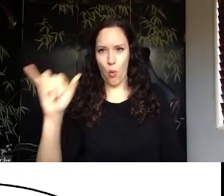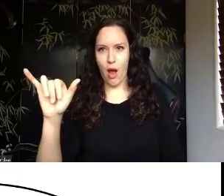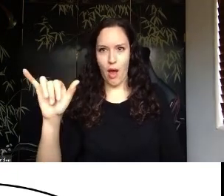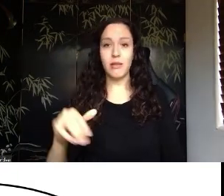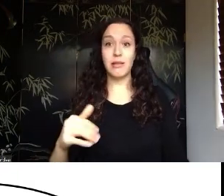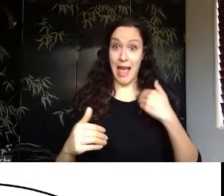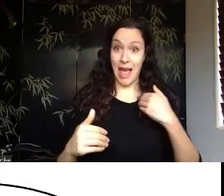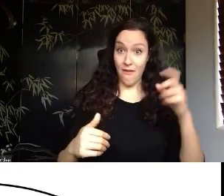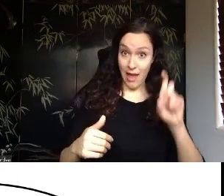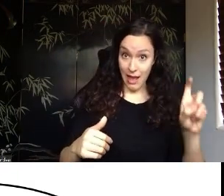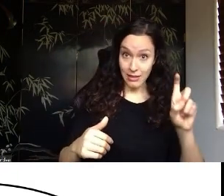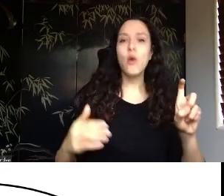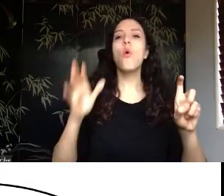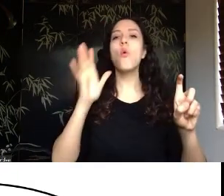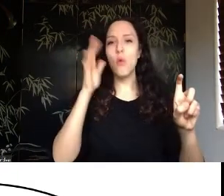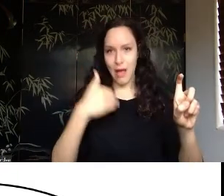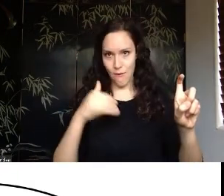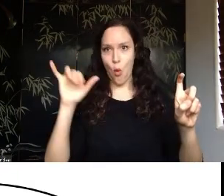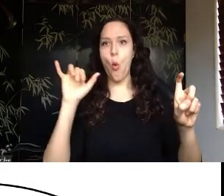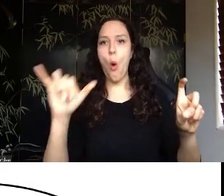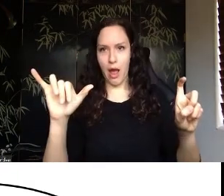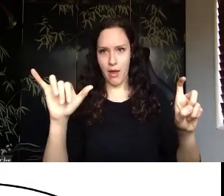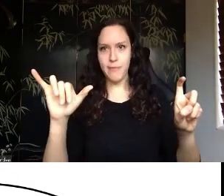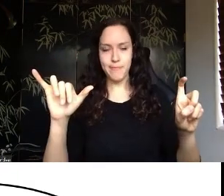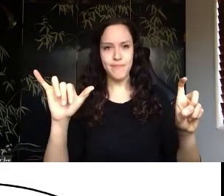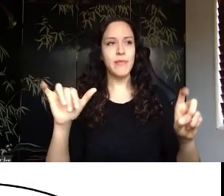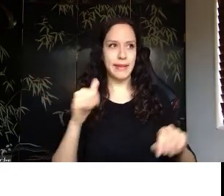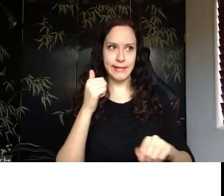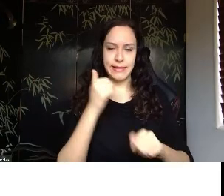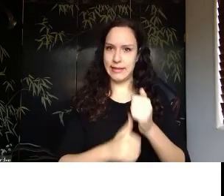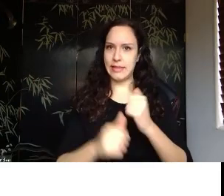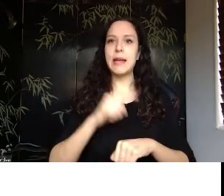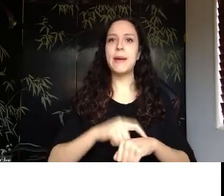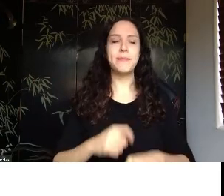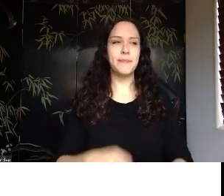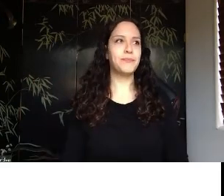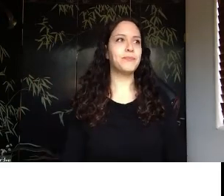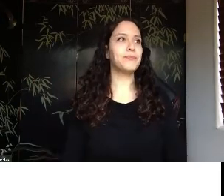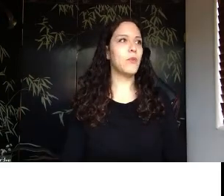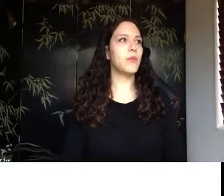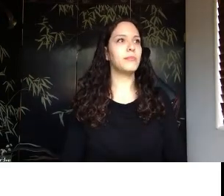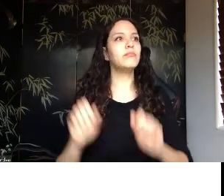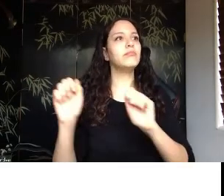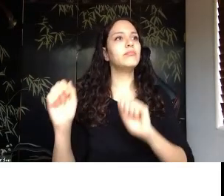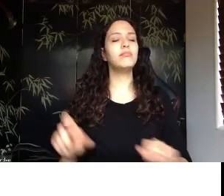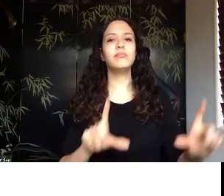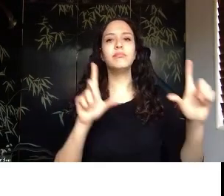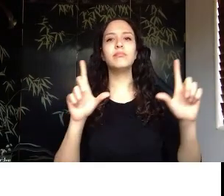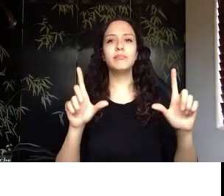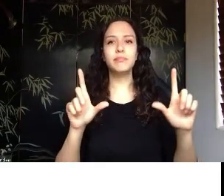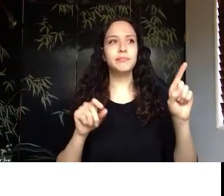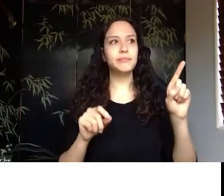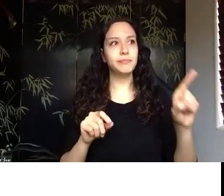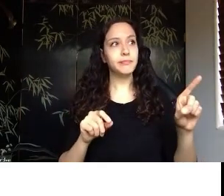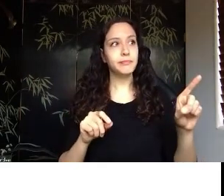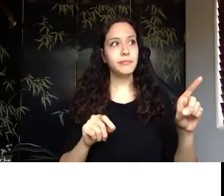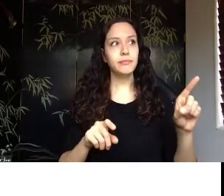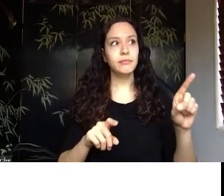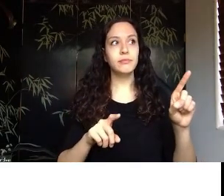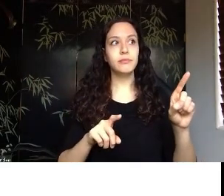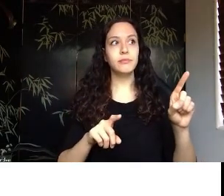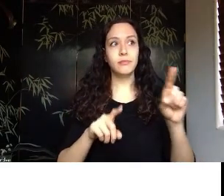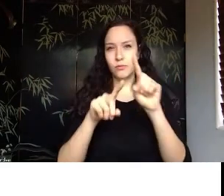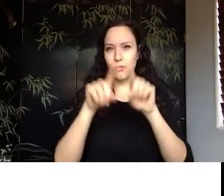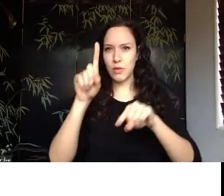every time. Next slide. So these are different functions that you will come across,